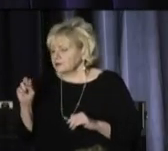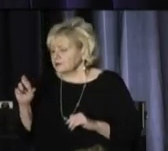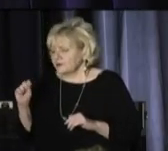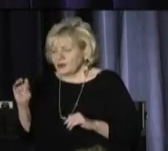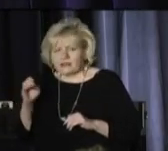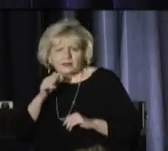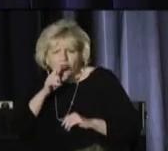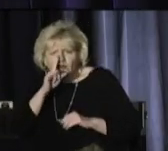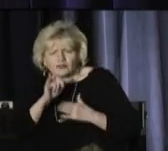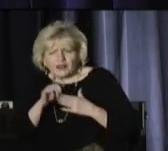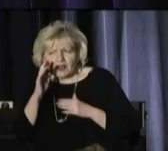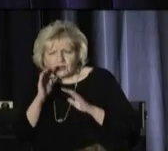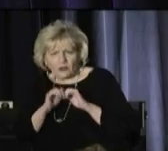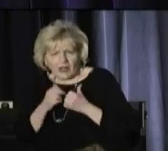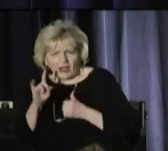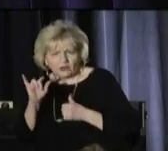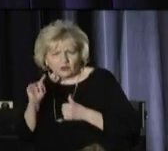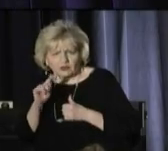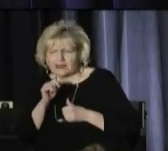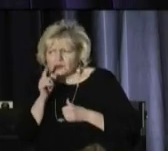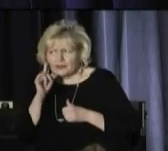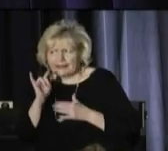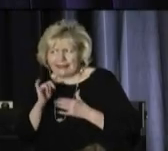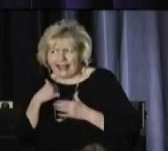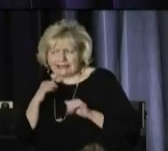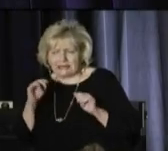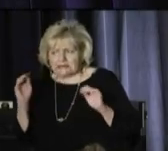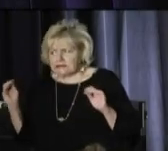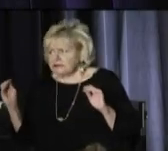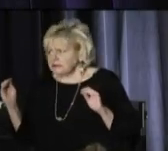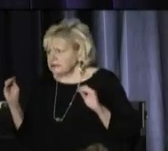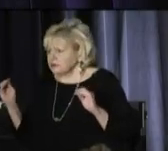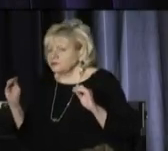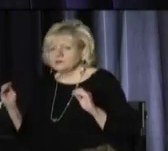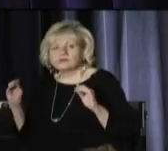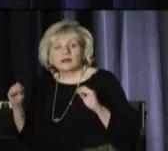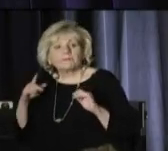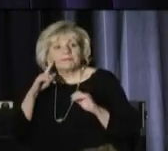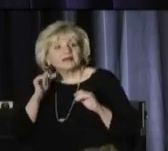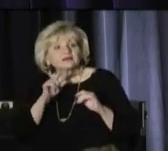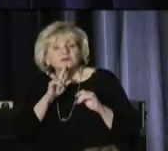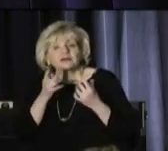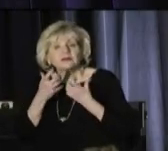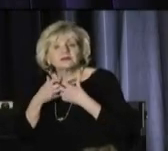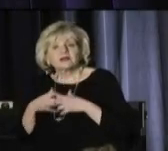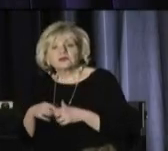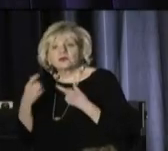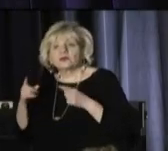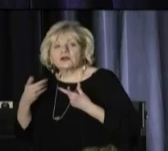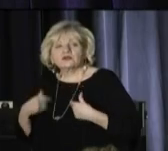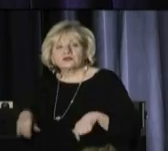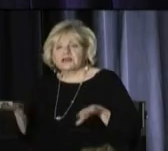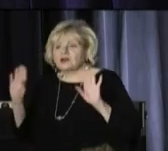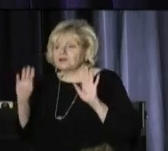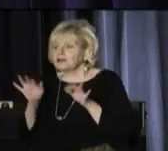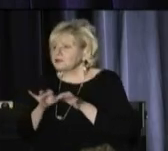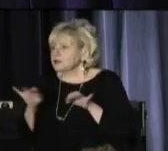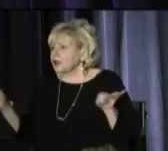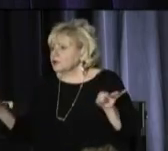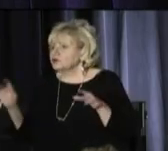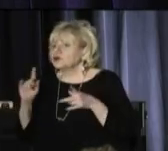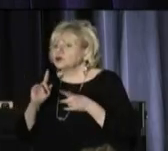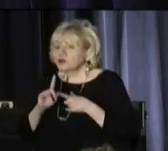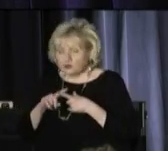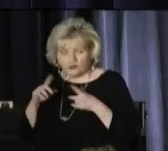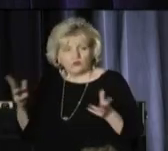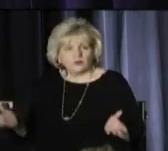how to do it. And I don't think I could teach someone how to do it because it is such a blend of when you sacrifice the language in order to propel